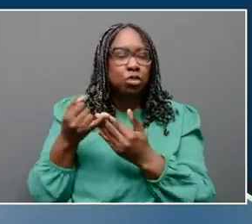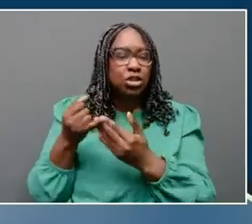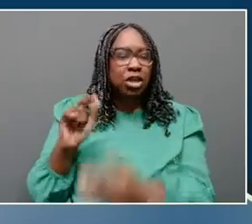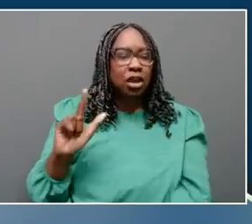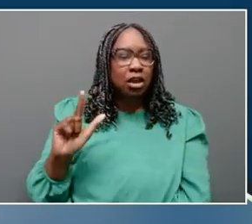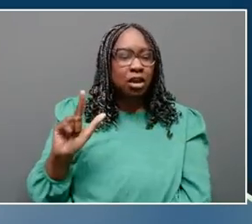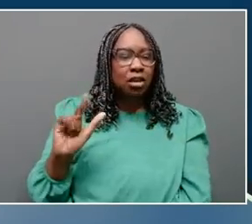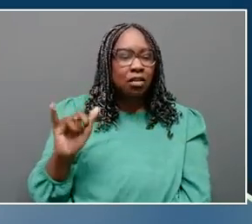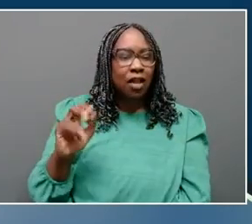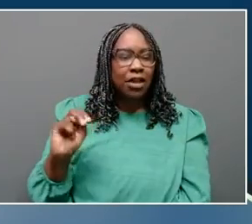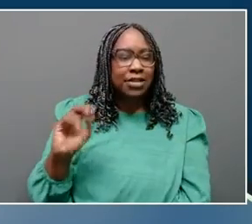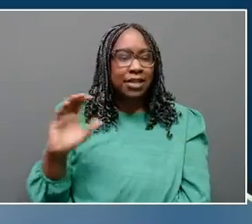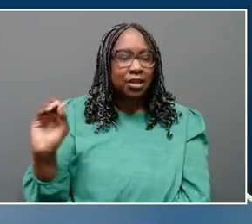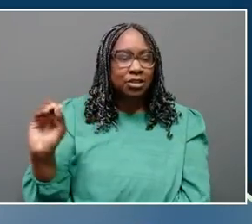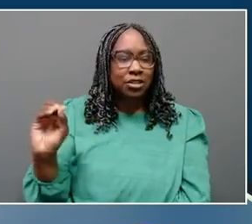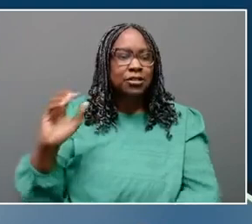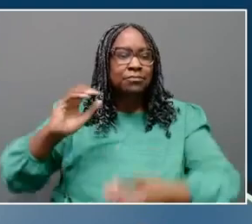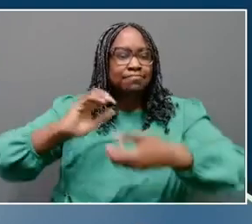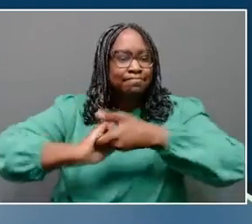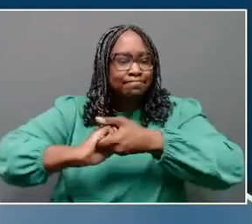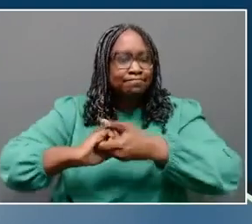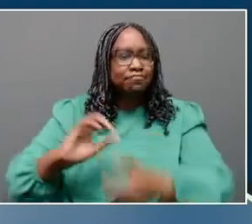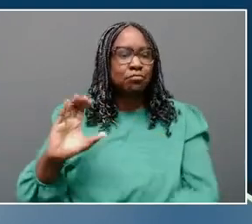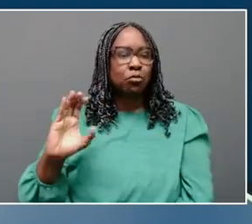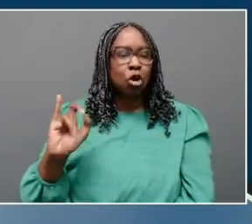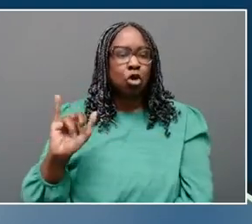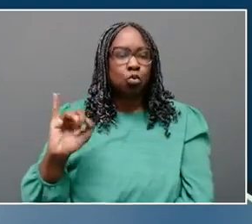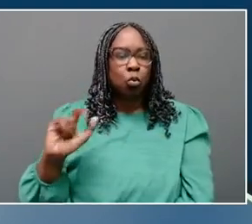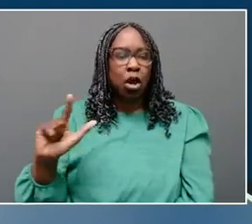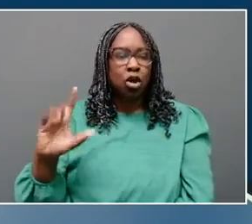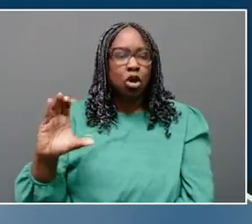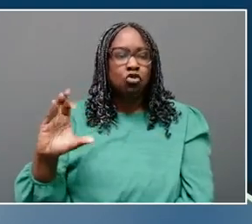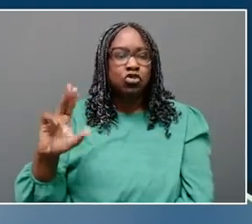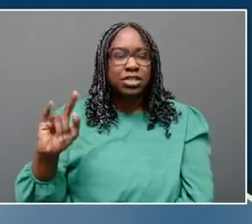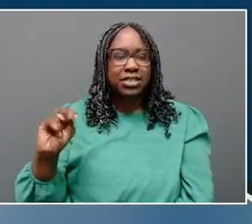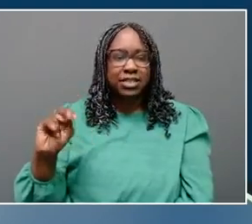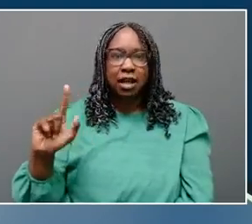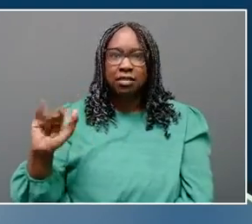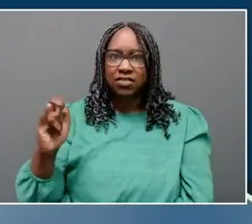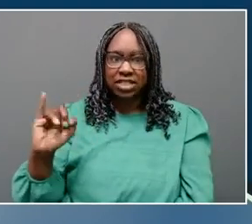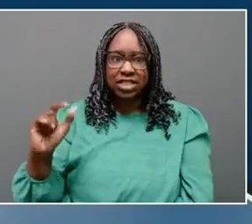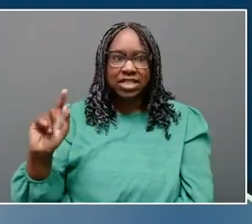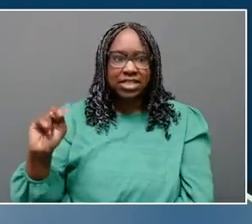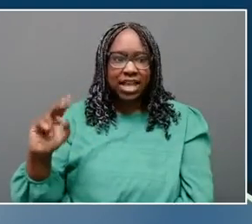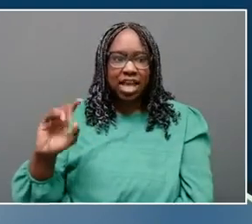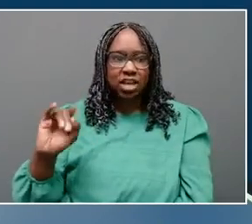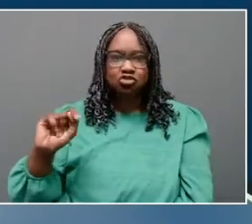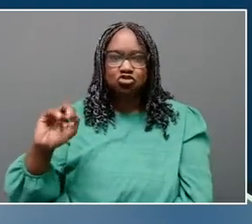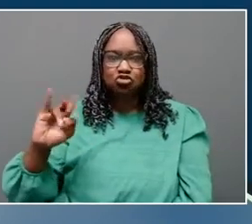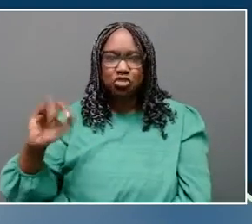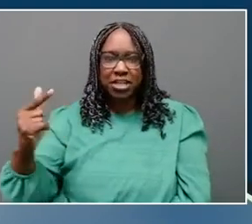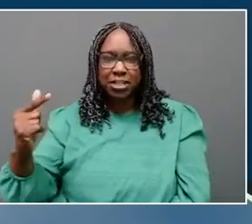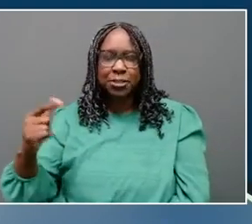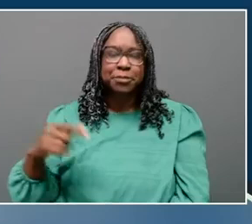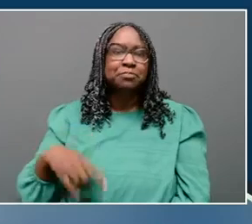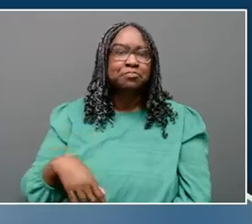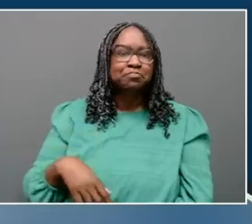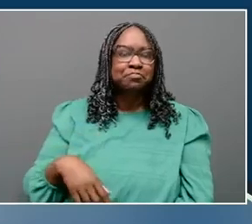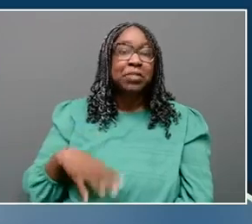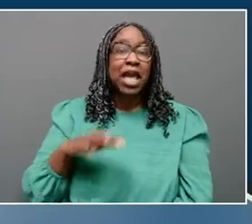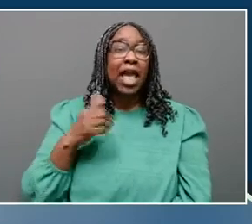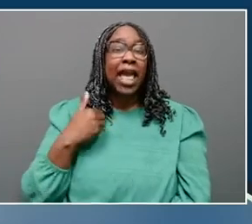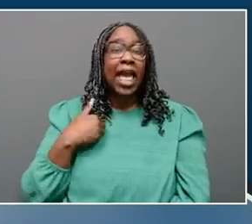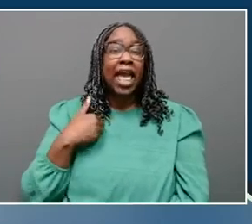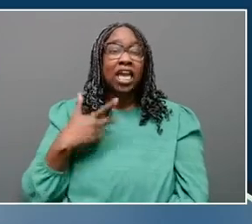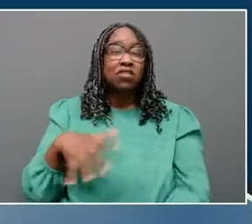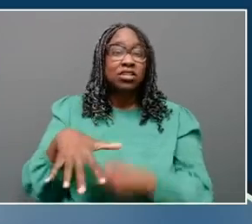Caldwell, Crittenden, Livingston, and Trigg counties. Logan County is providing an upgrade to a lift station to attract new